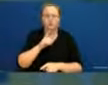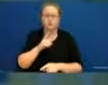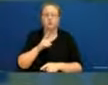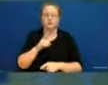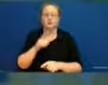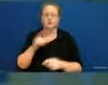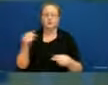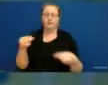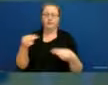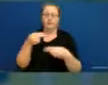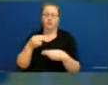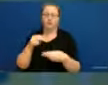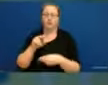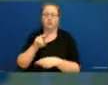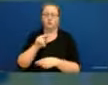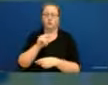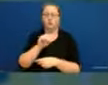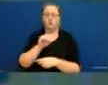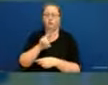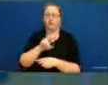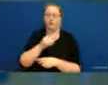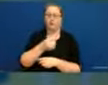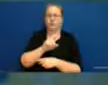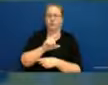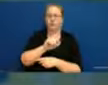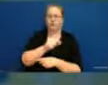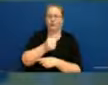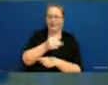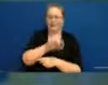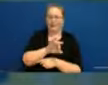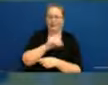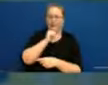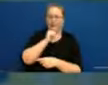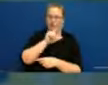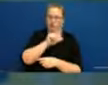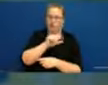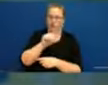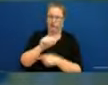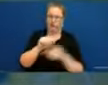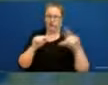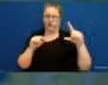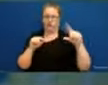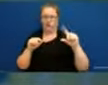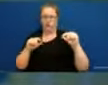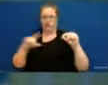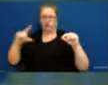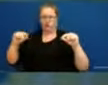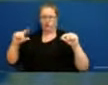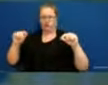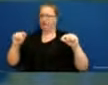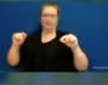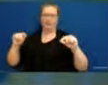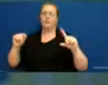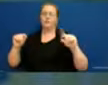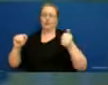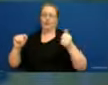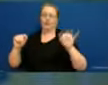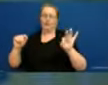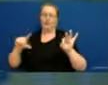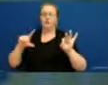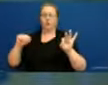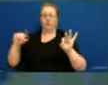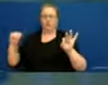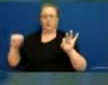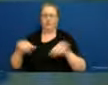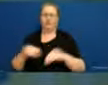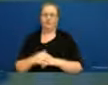it's in the thing. Yes, it is. So the first slide is November 1st, 2019. And the second column is November 1st, 2020. You'll see